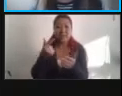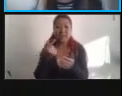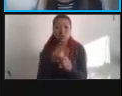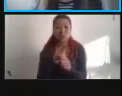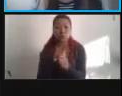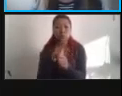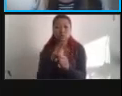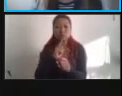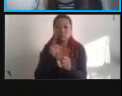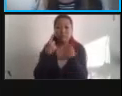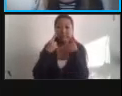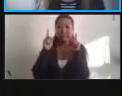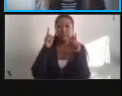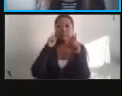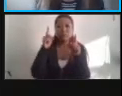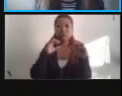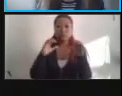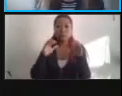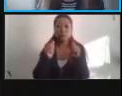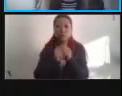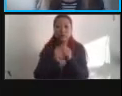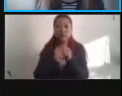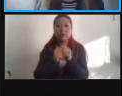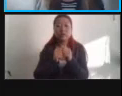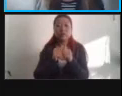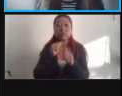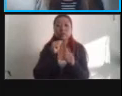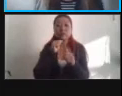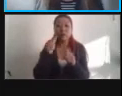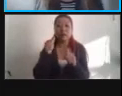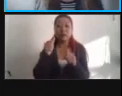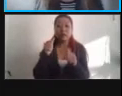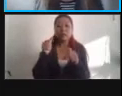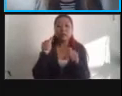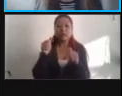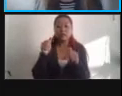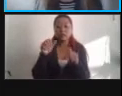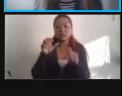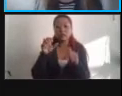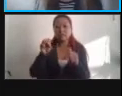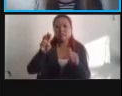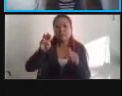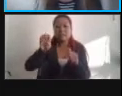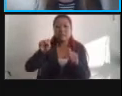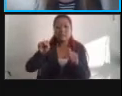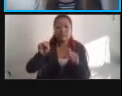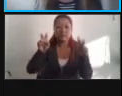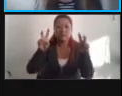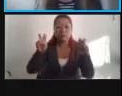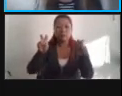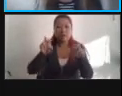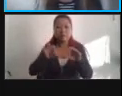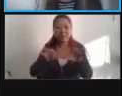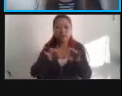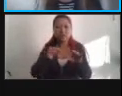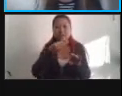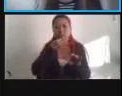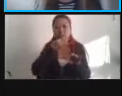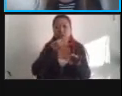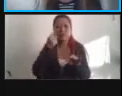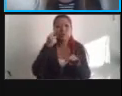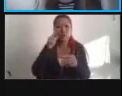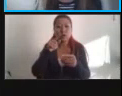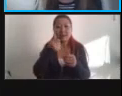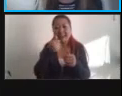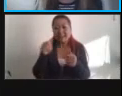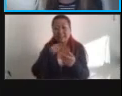in communicating with non-subject matter experts. All of the thinking around a particular risk is really important